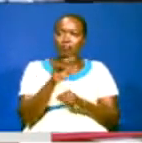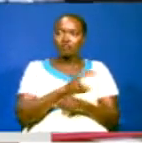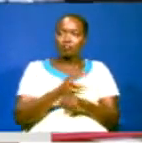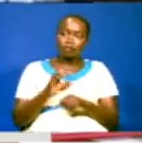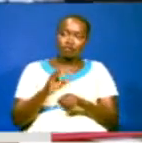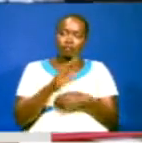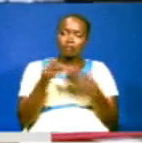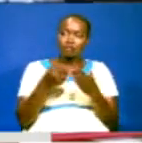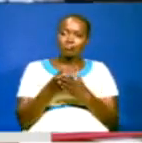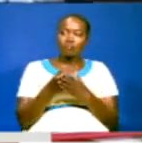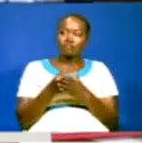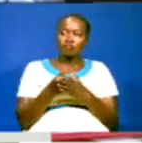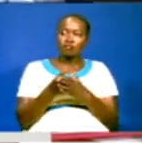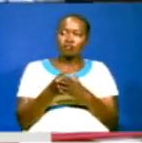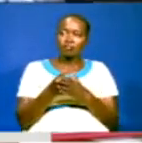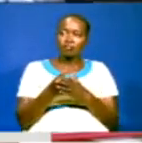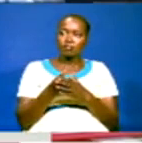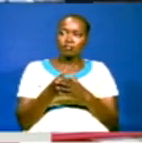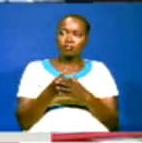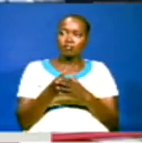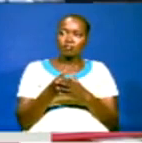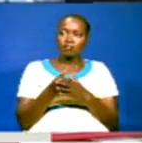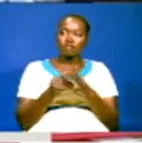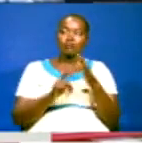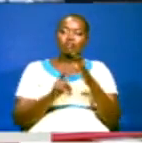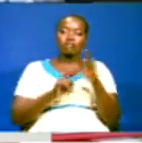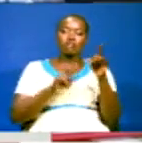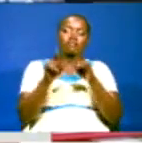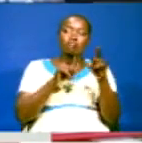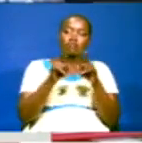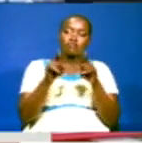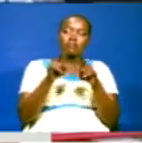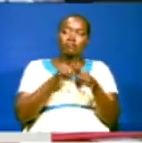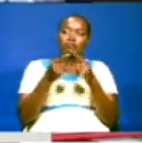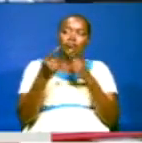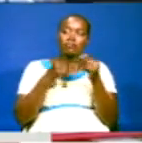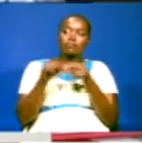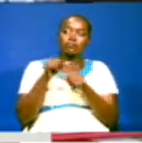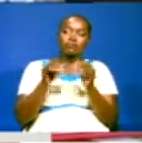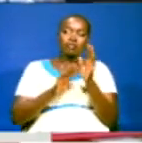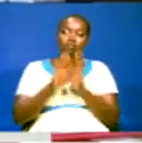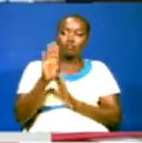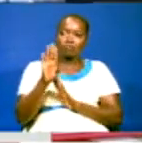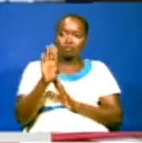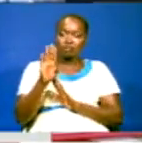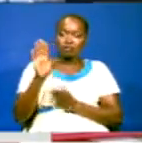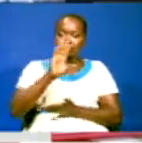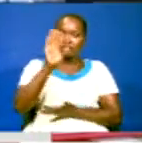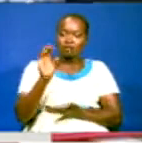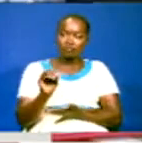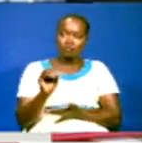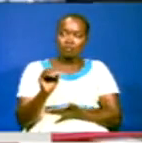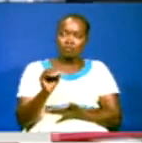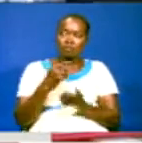whole, that he did, the Minister of Tourism, when we talk about development budget, we're